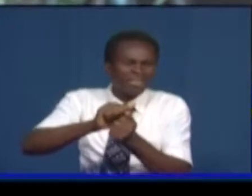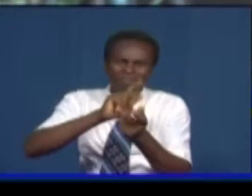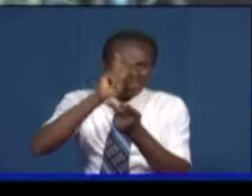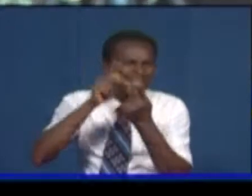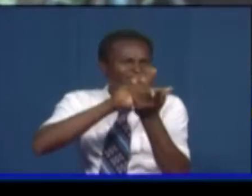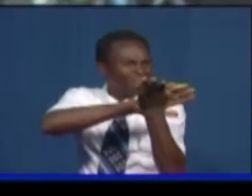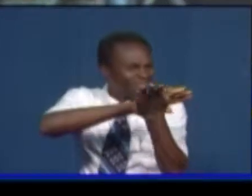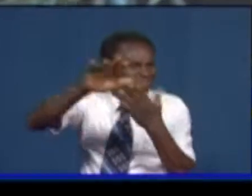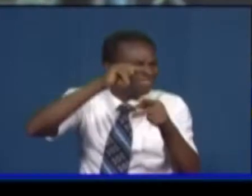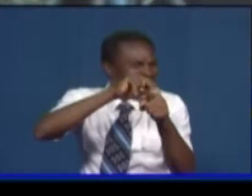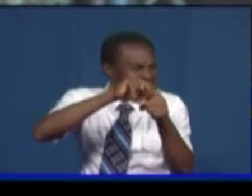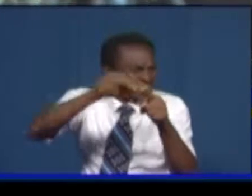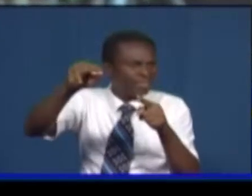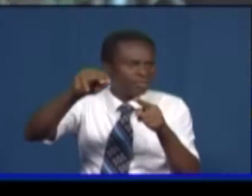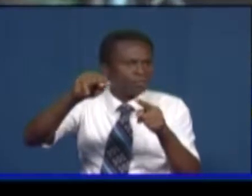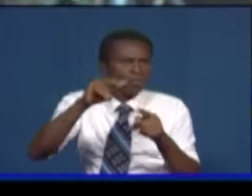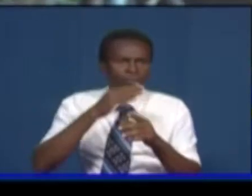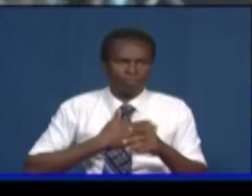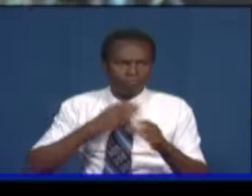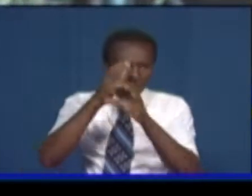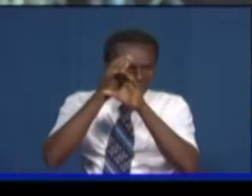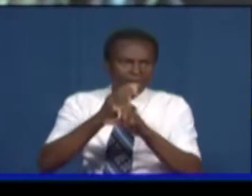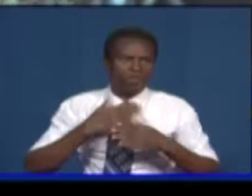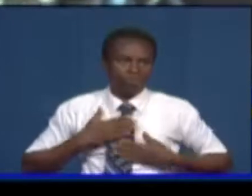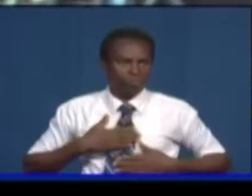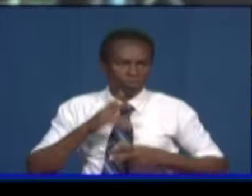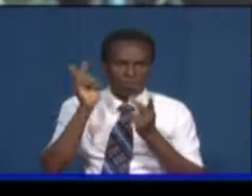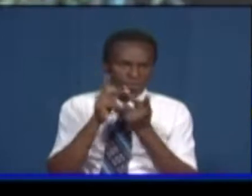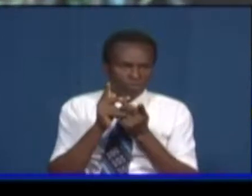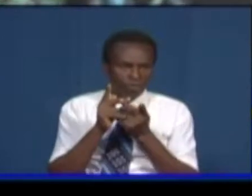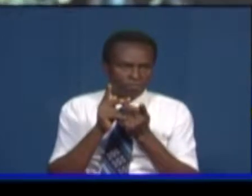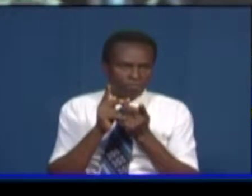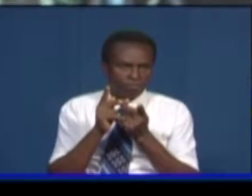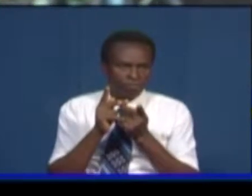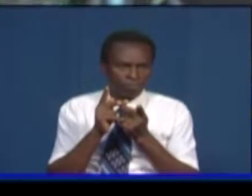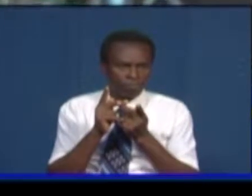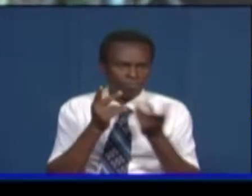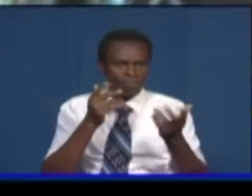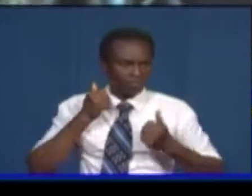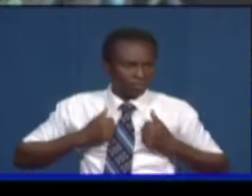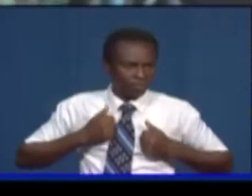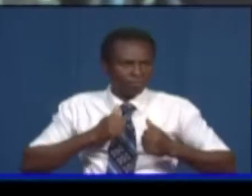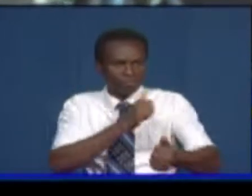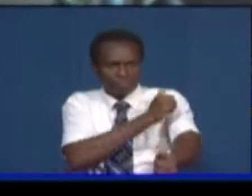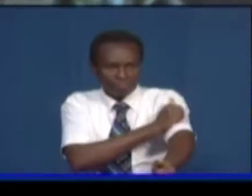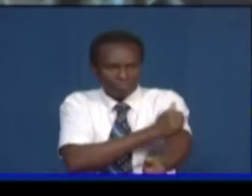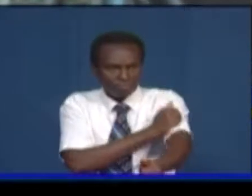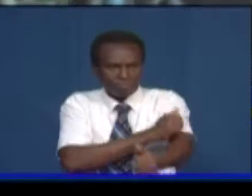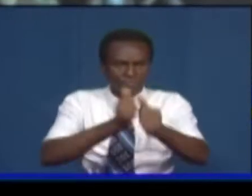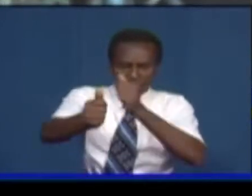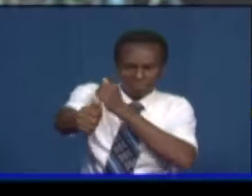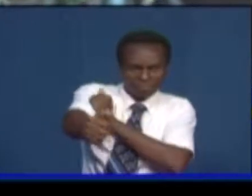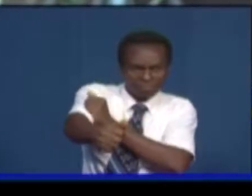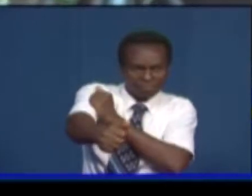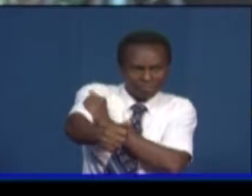that you take good care of your, you know, body, in terms of maybe bath and, you know, putting a roll on. Make